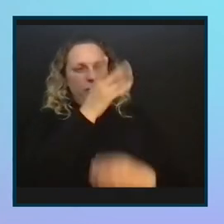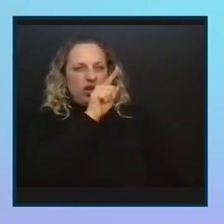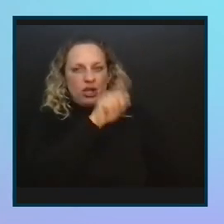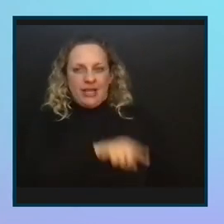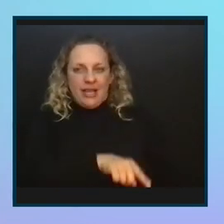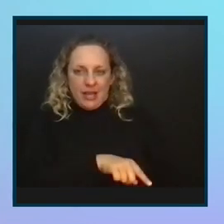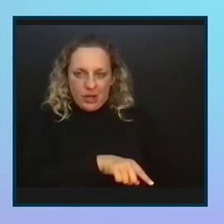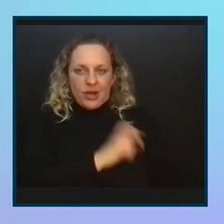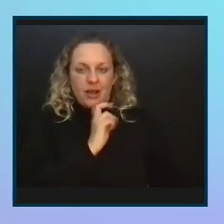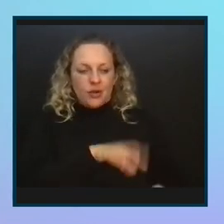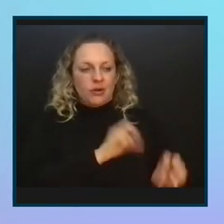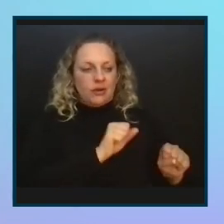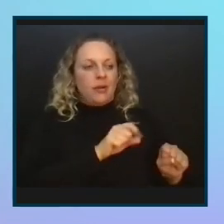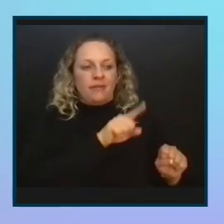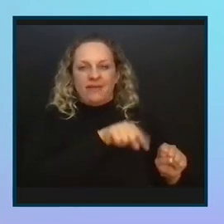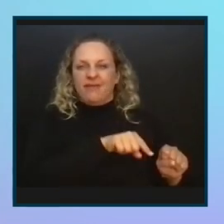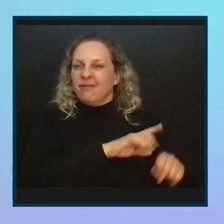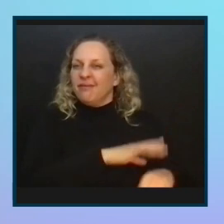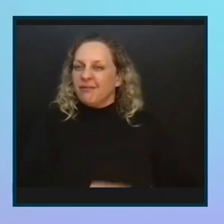adopt these certain things.